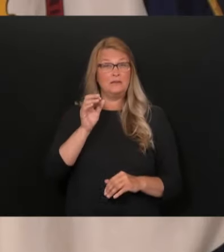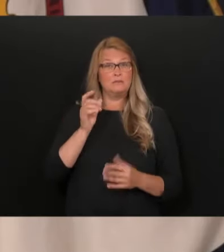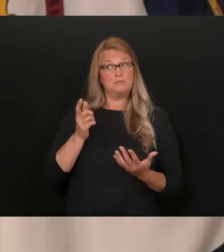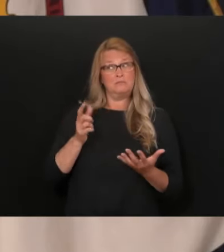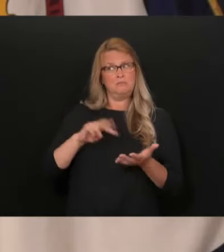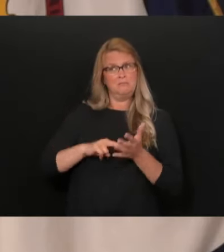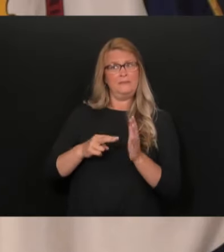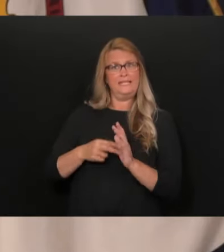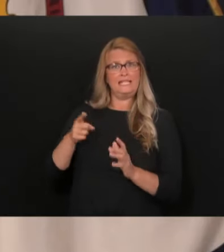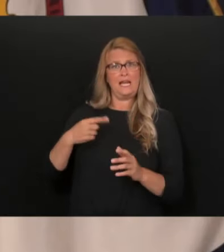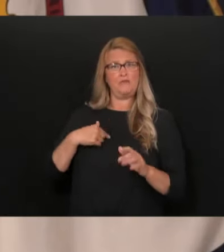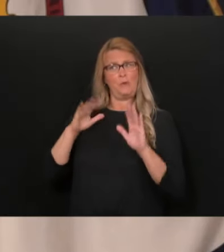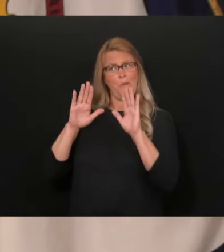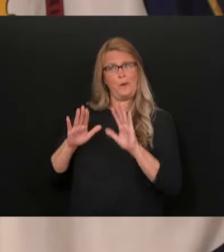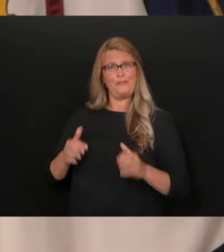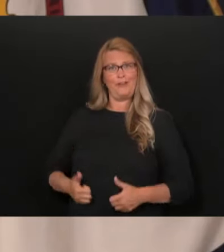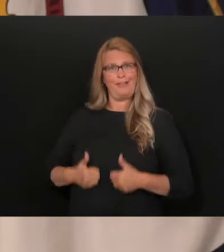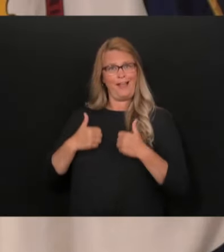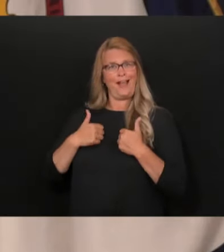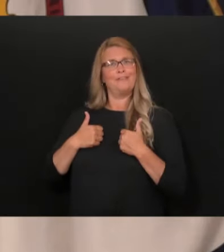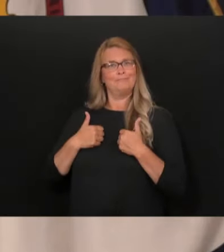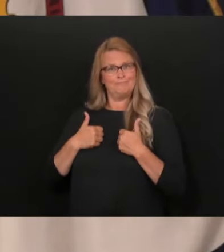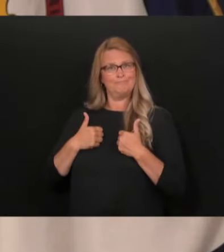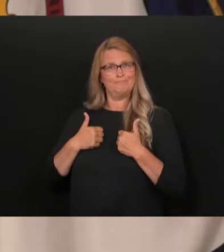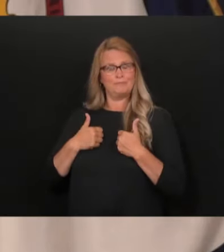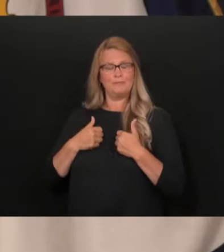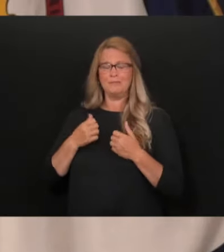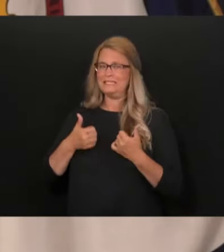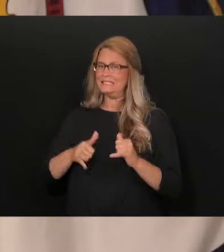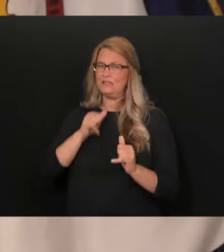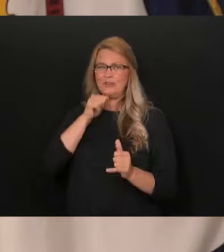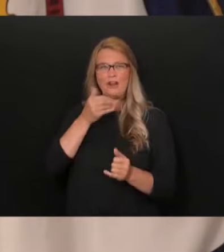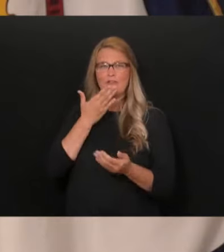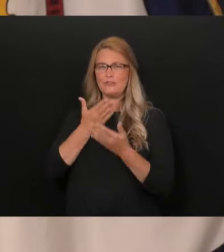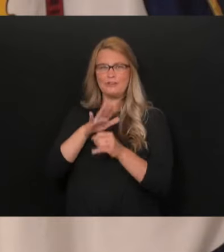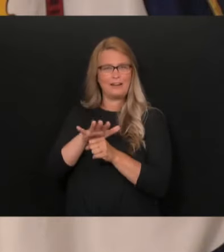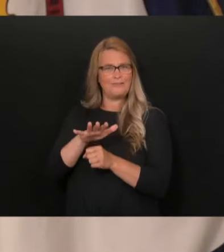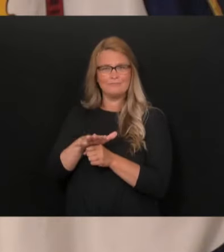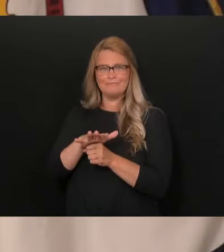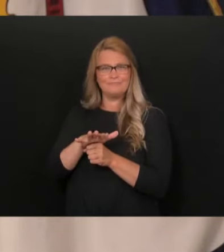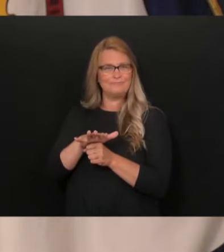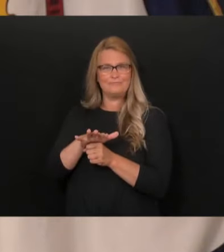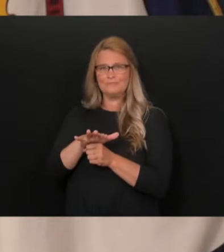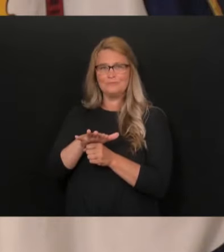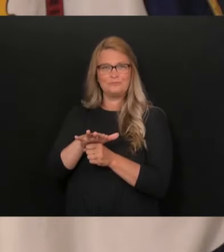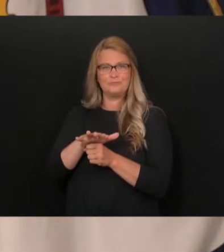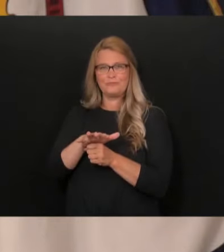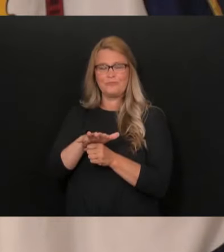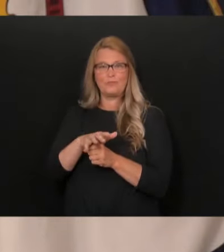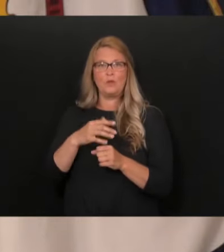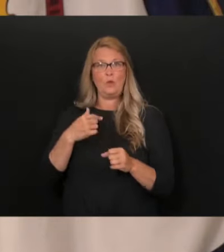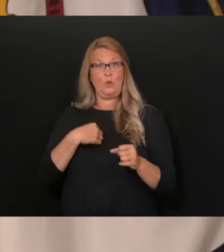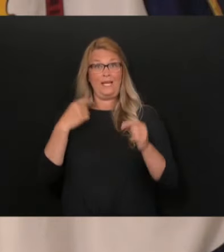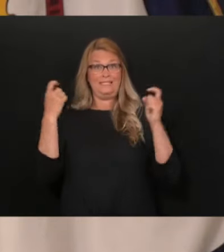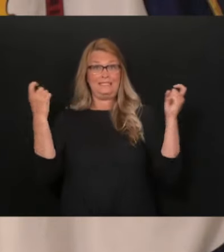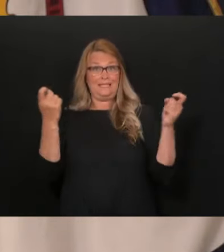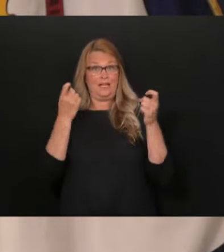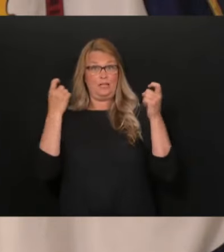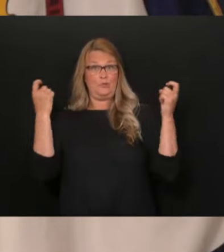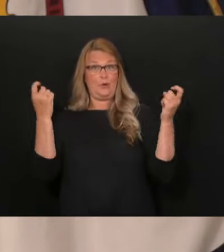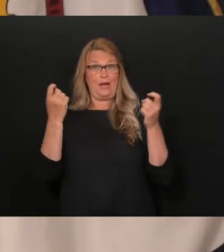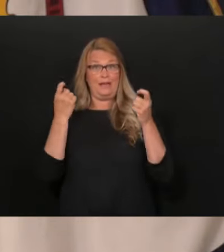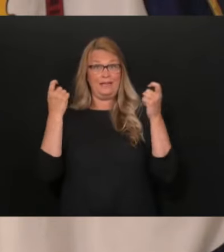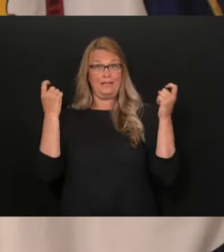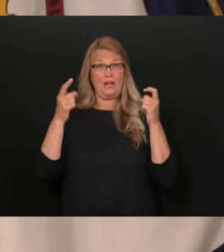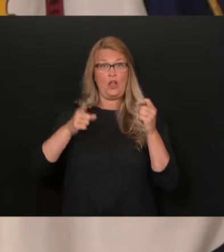Well, you know, that's not good enough. You know, it's just, we celebrate all